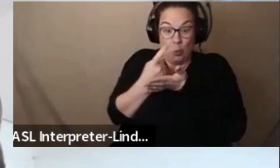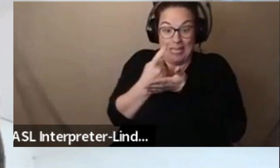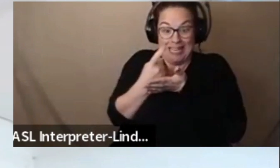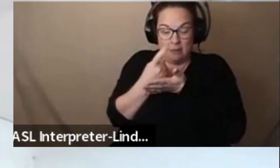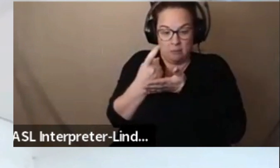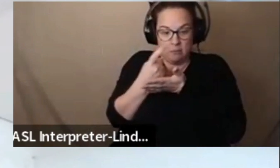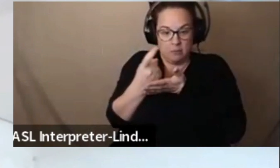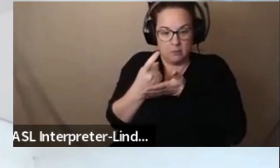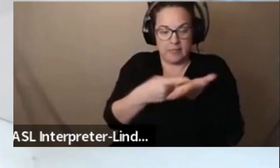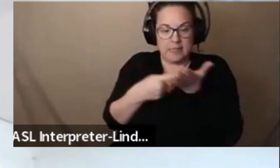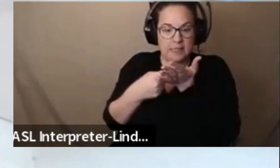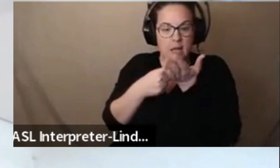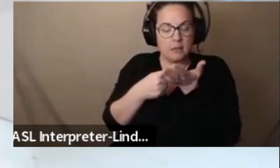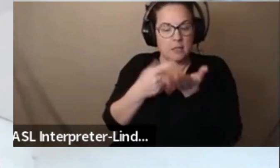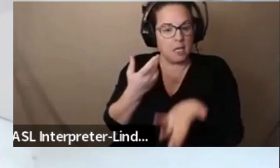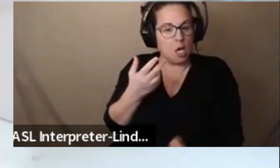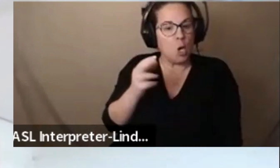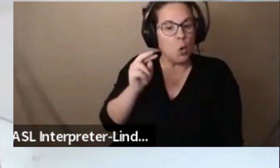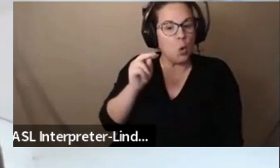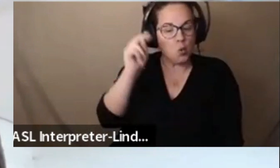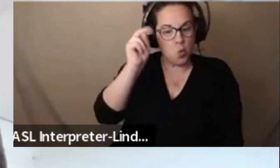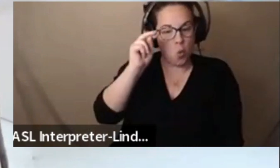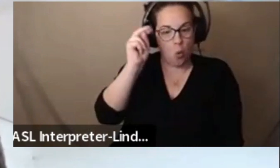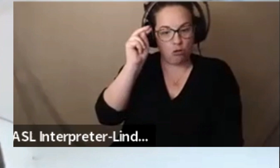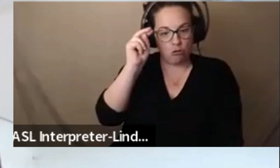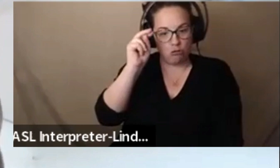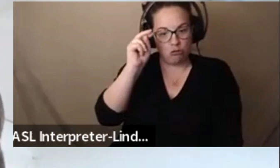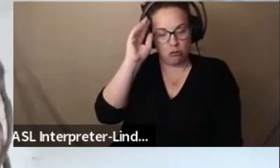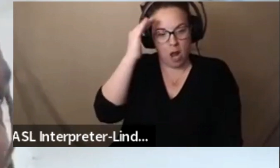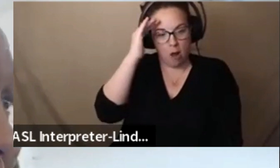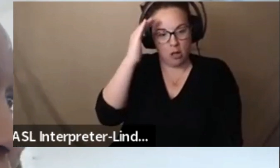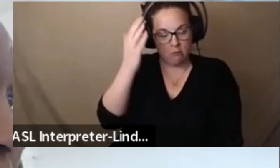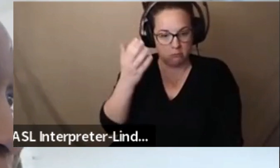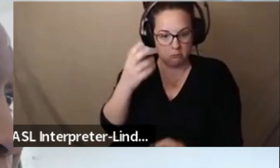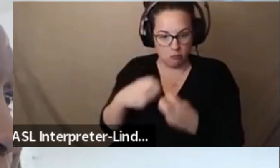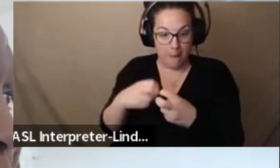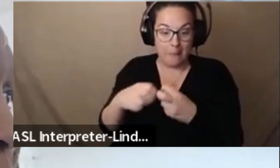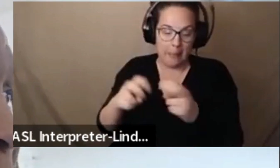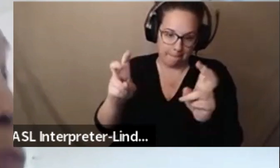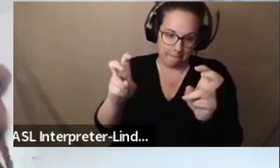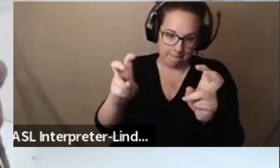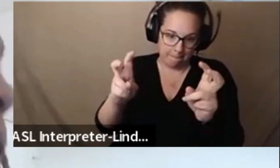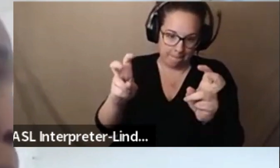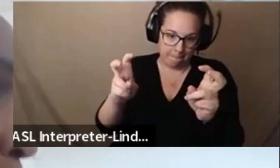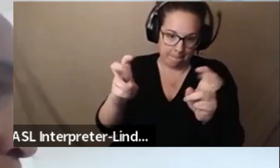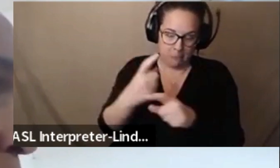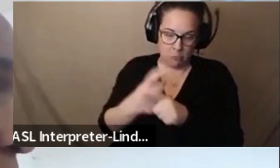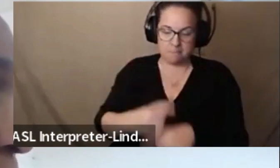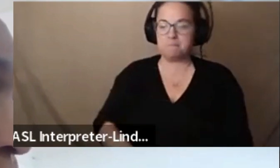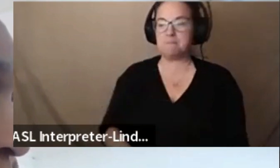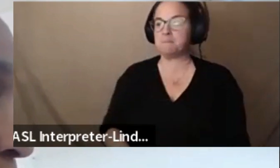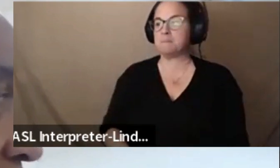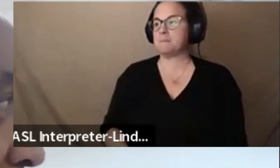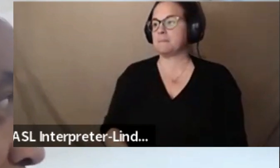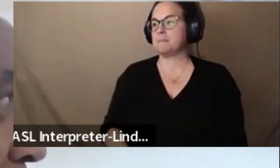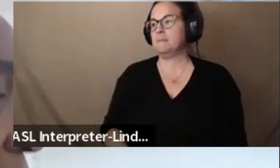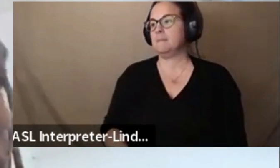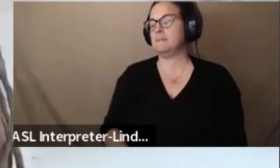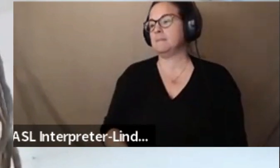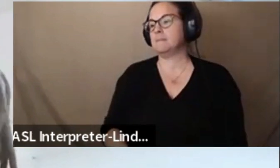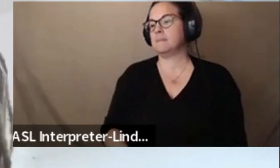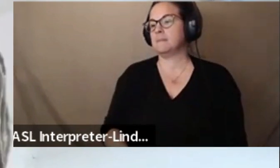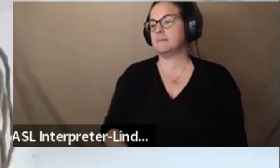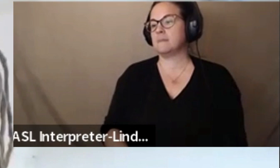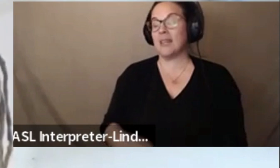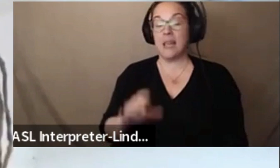very day. Right this week, we've been discussing the Northern Ireland problem, right?